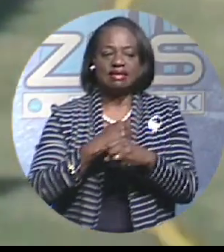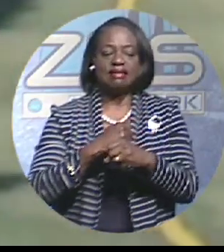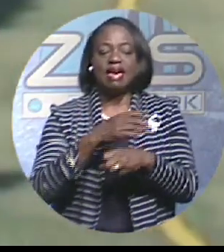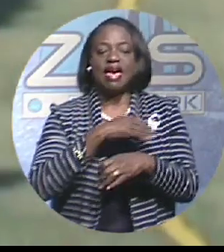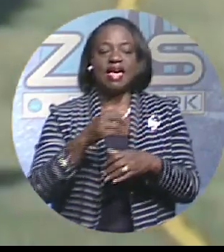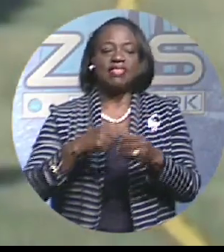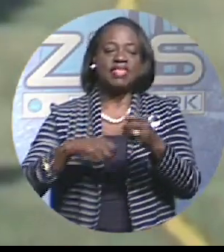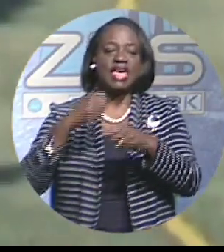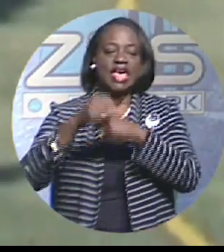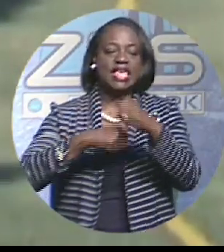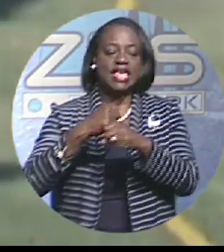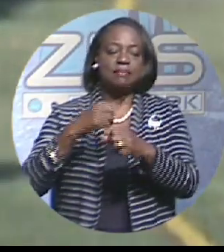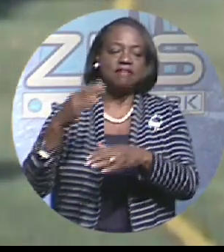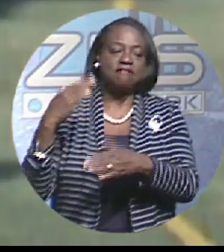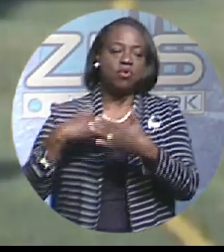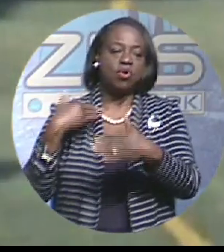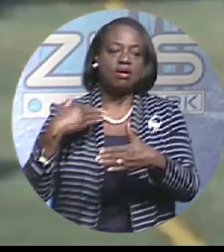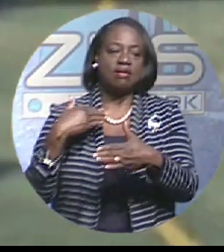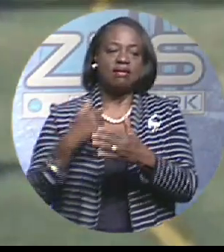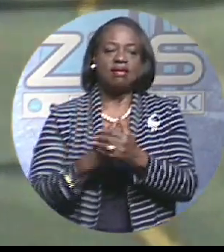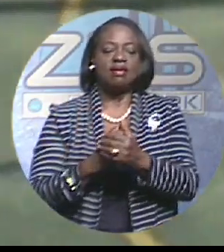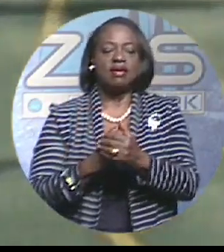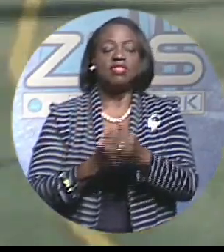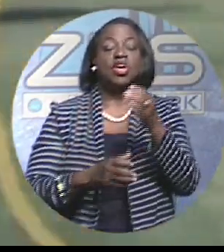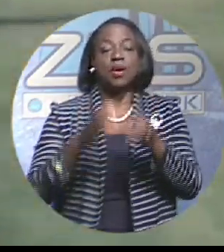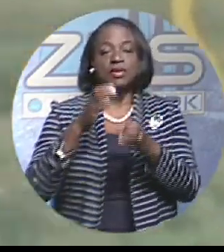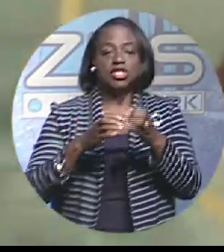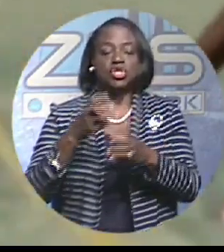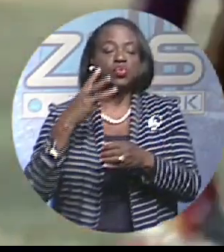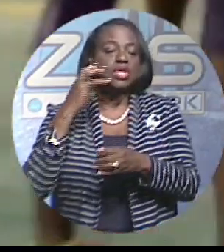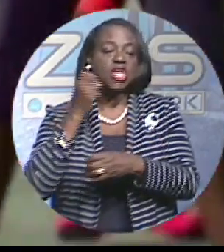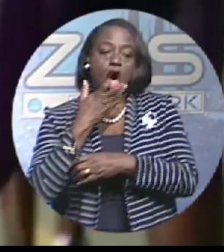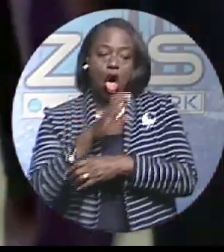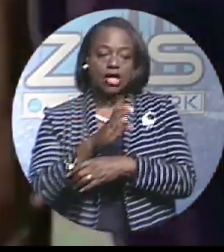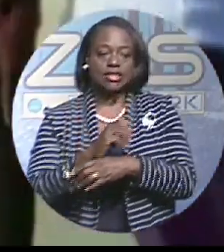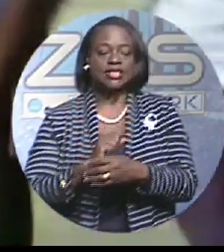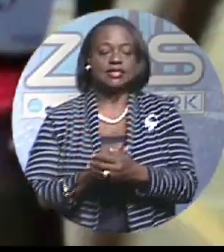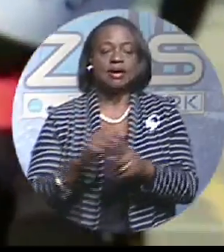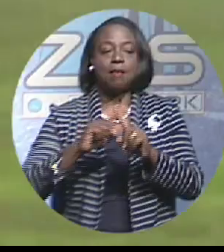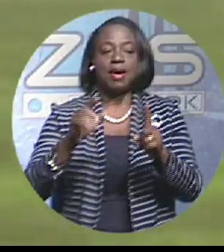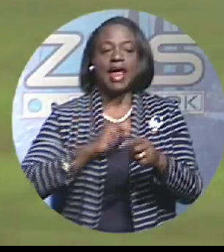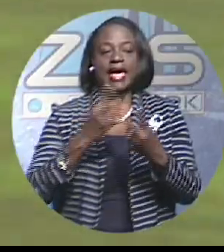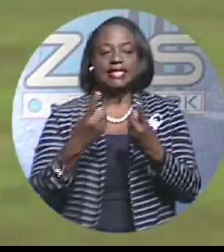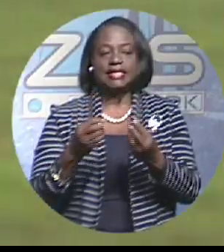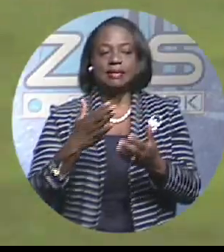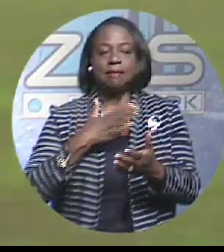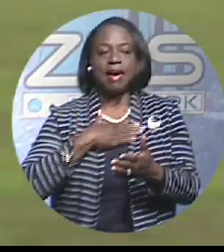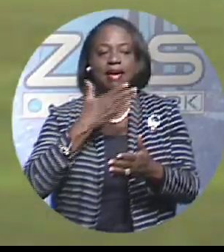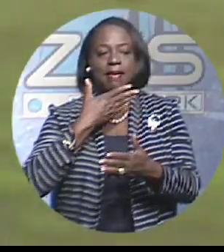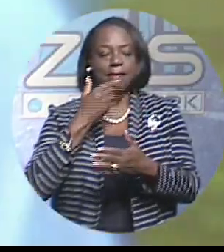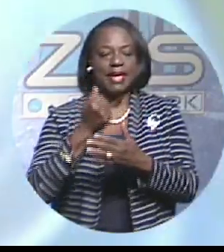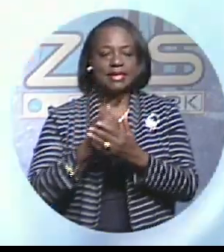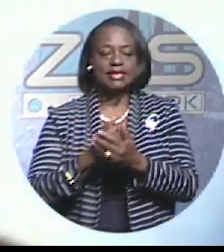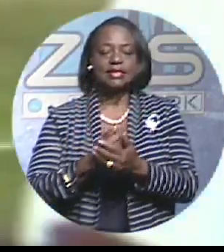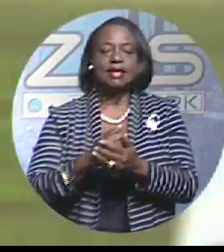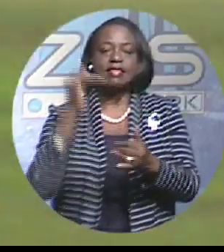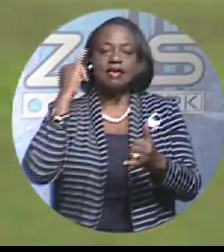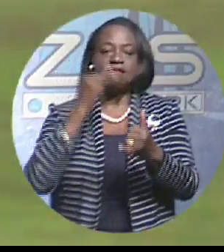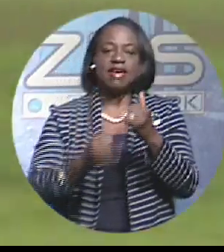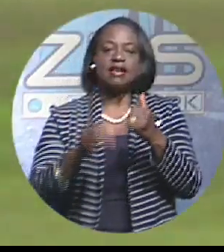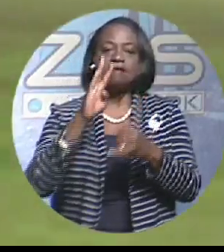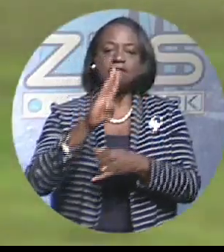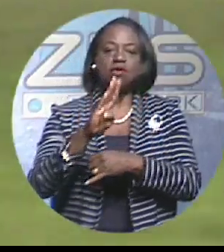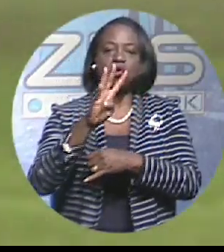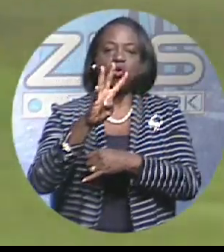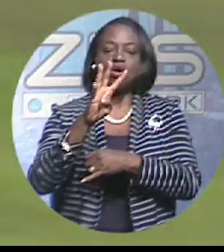competition out there? It was nice and hard, but I had to do the best I could. And the final 400 meters,